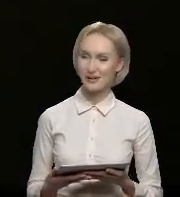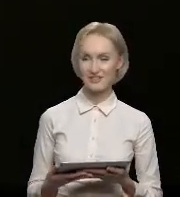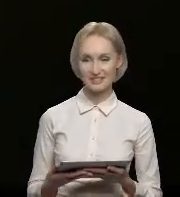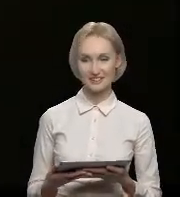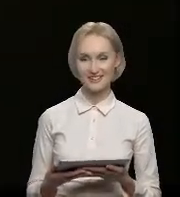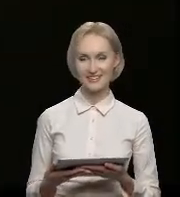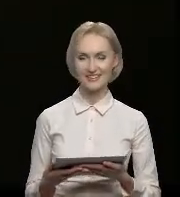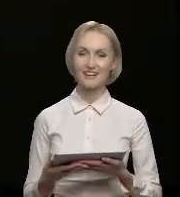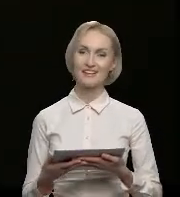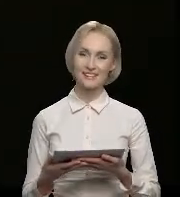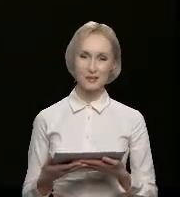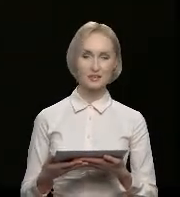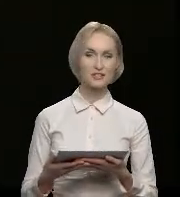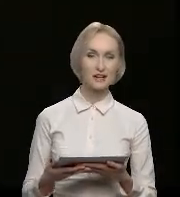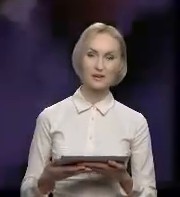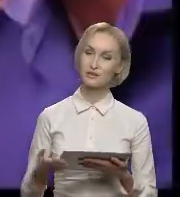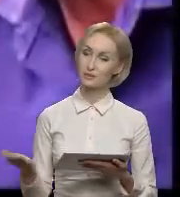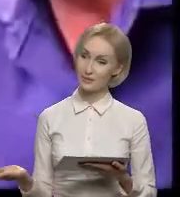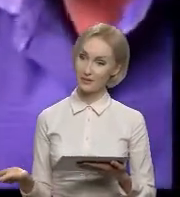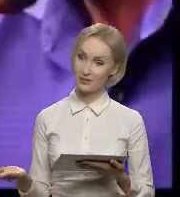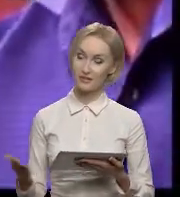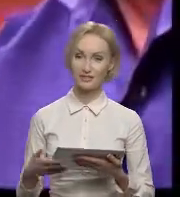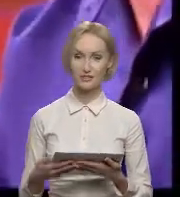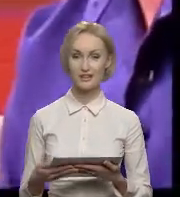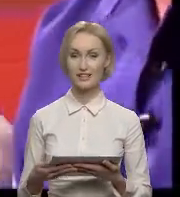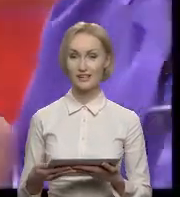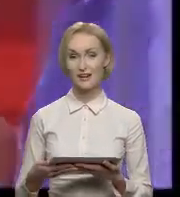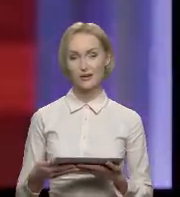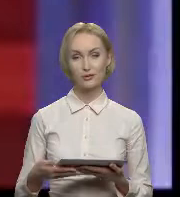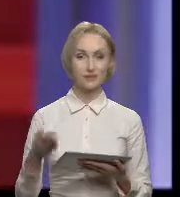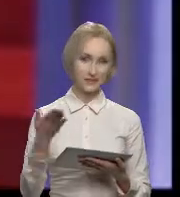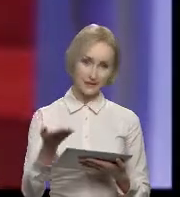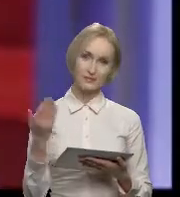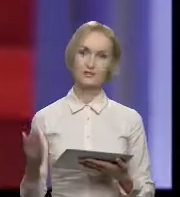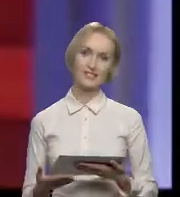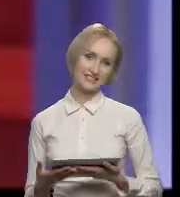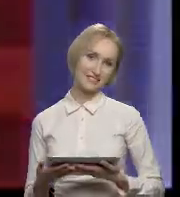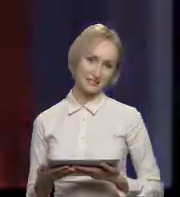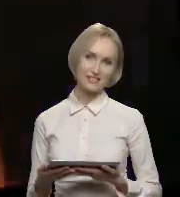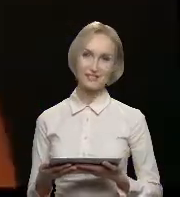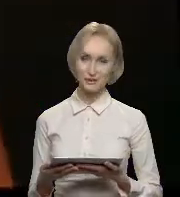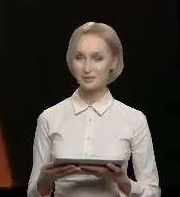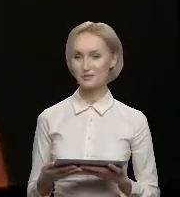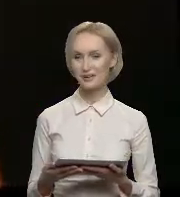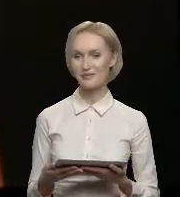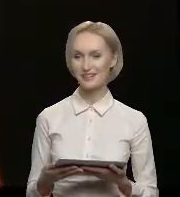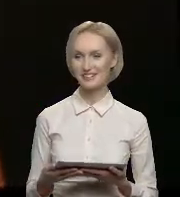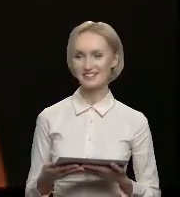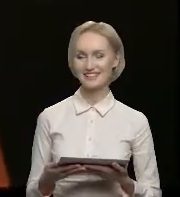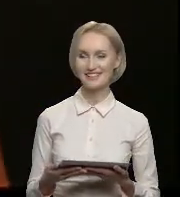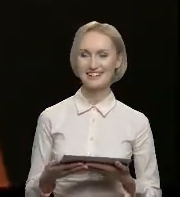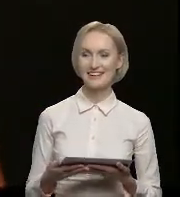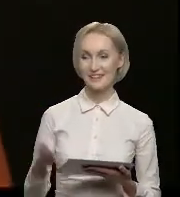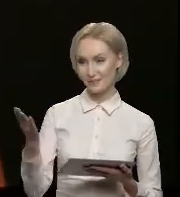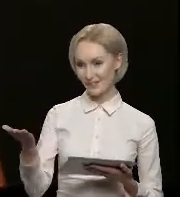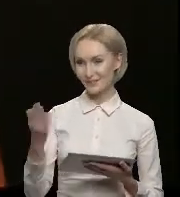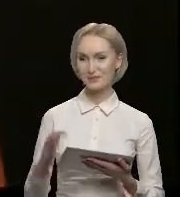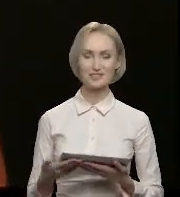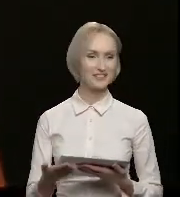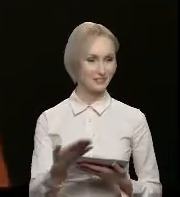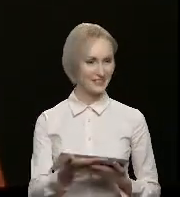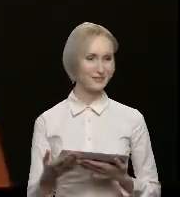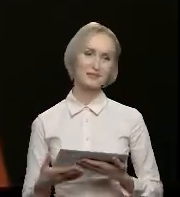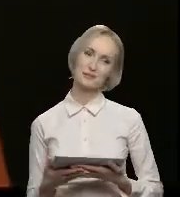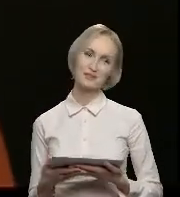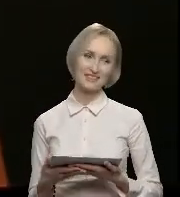Nene, I love you. You know you're my best friend. But you know, you cheated and you know Devin has cheated as well. I really hope this baby is Devin's